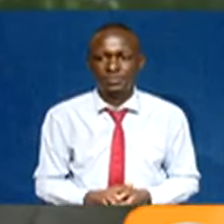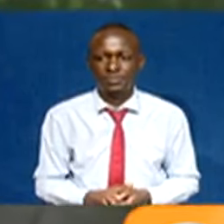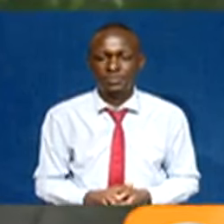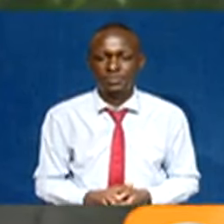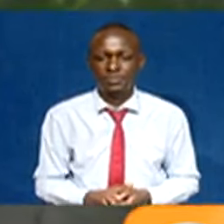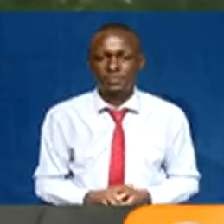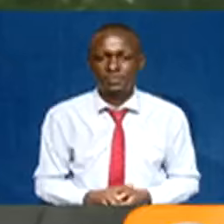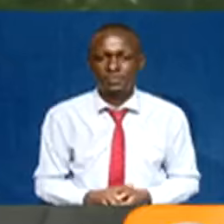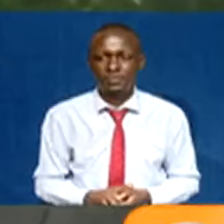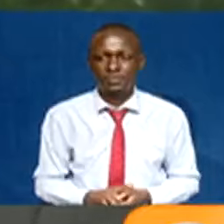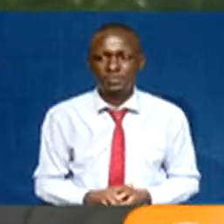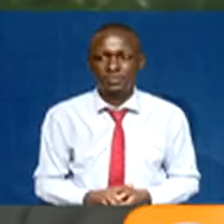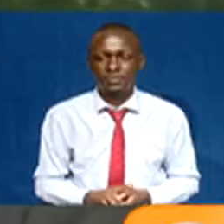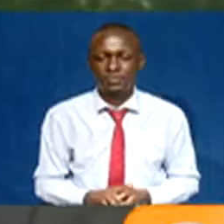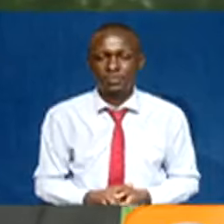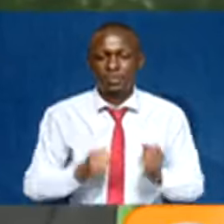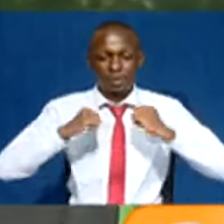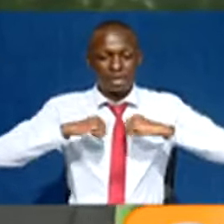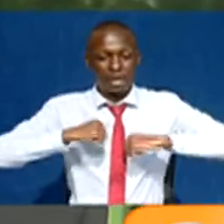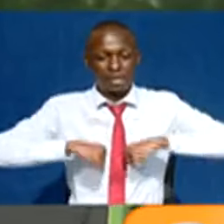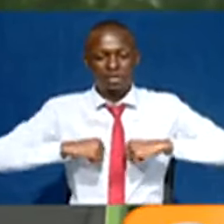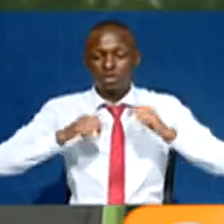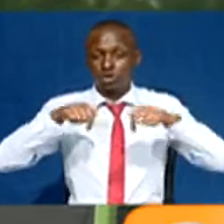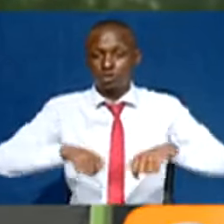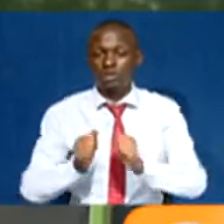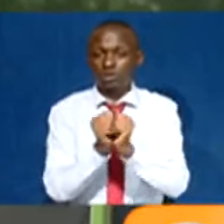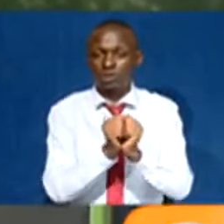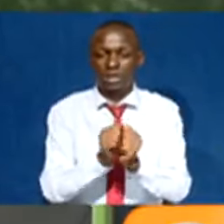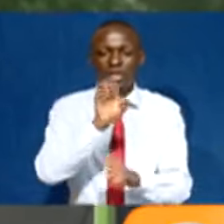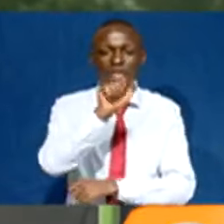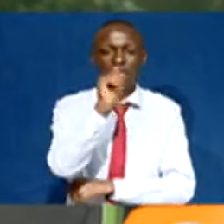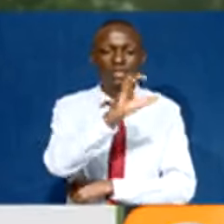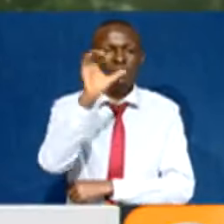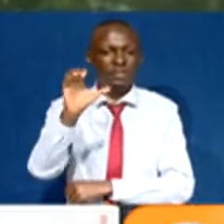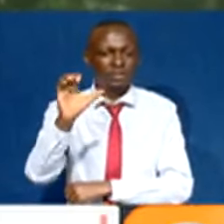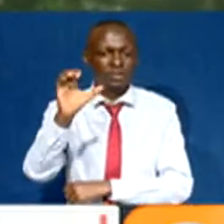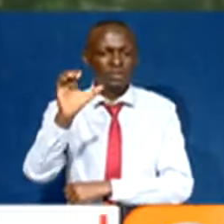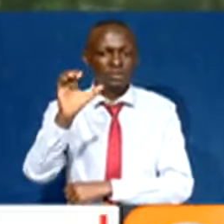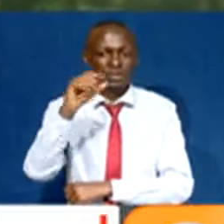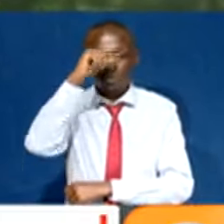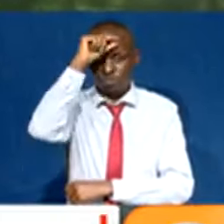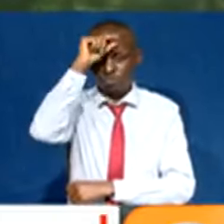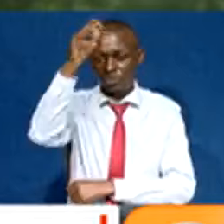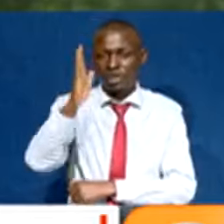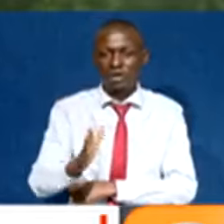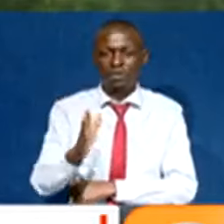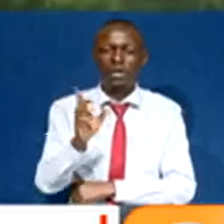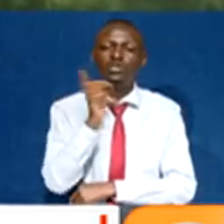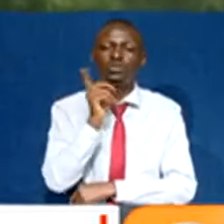Today we have agreed with the Anti-Corruption Commission to present Governor Wa Iria